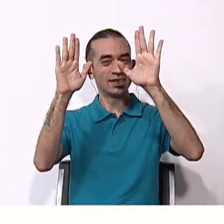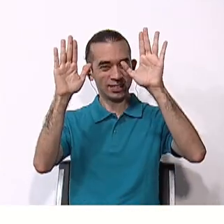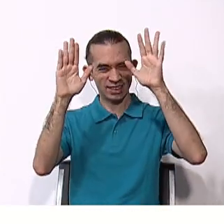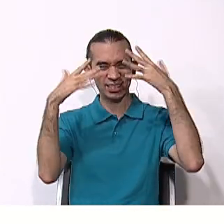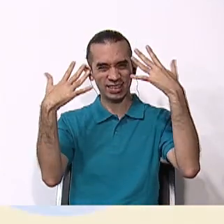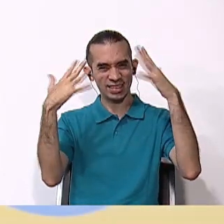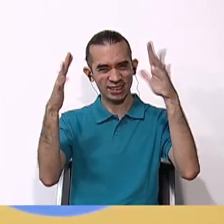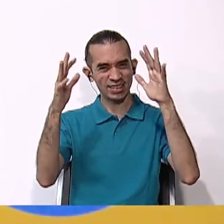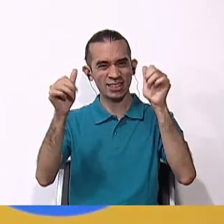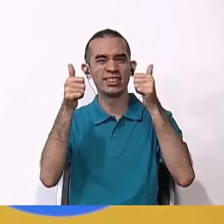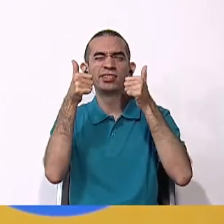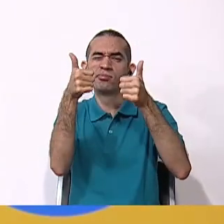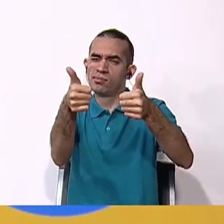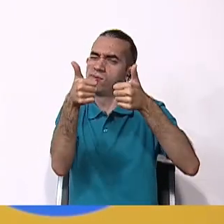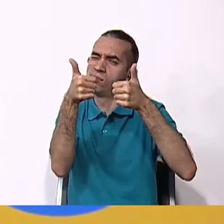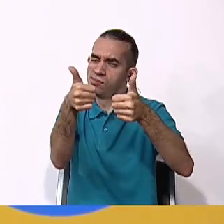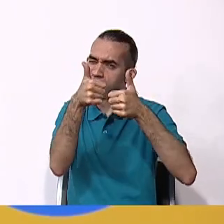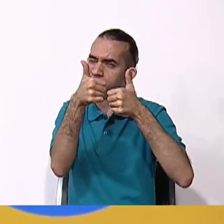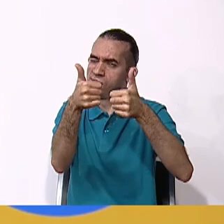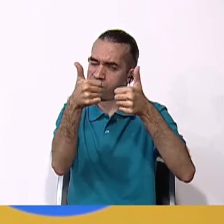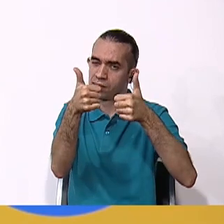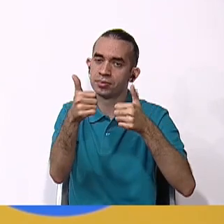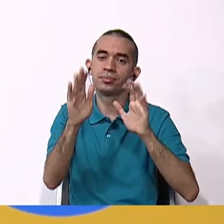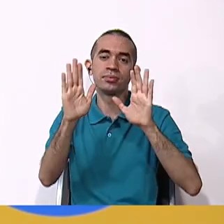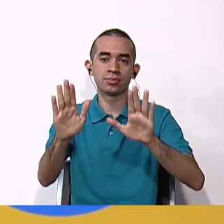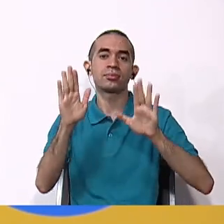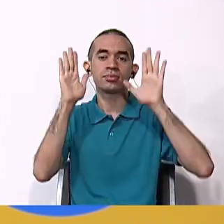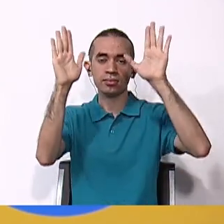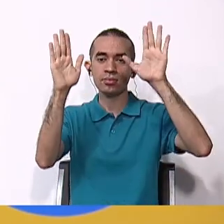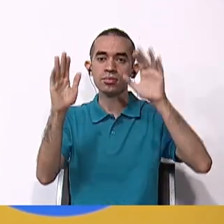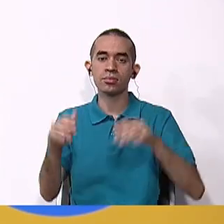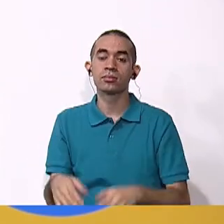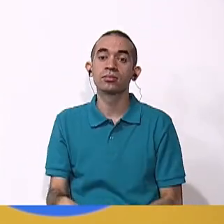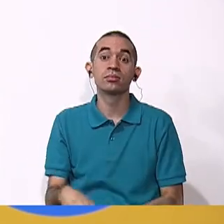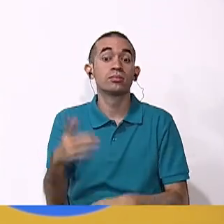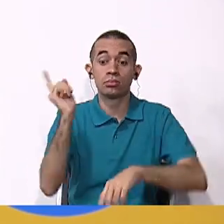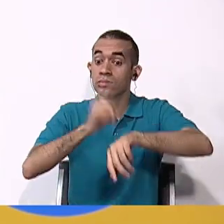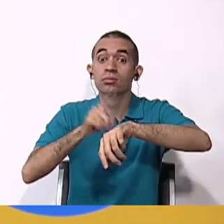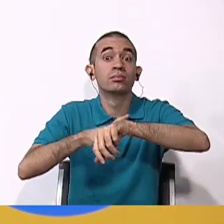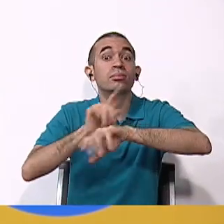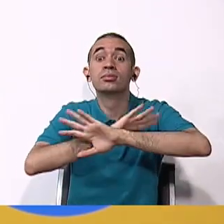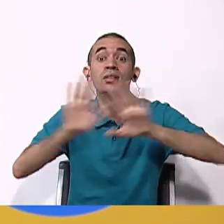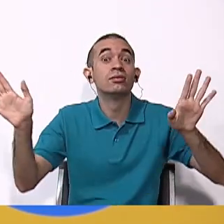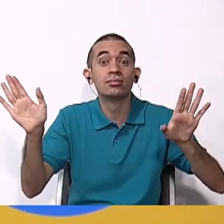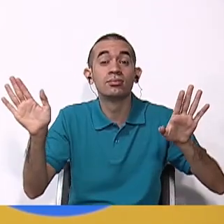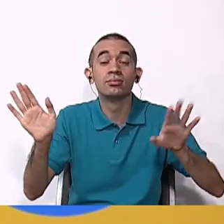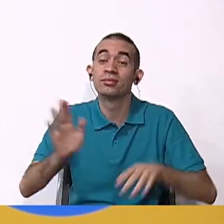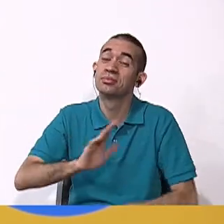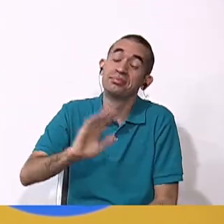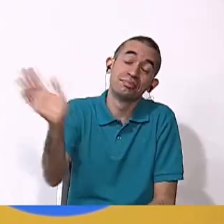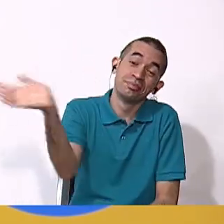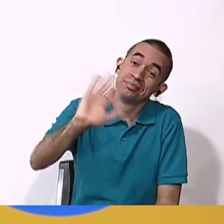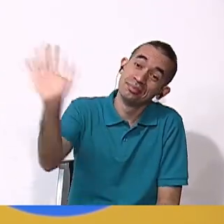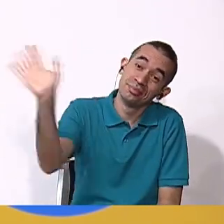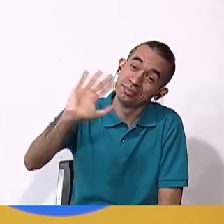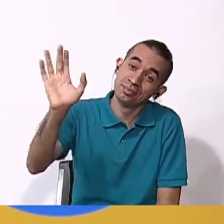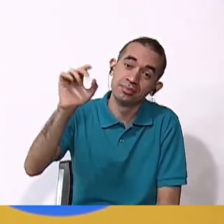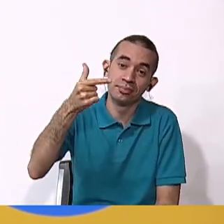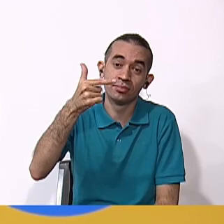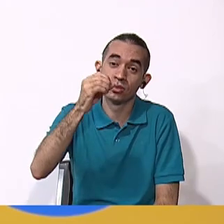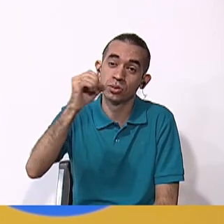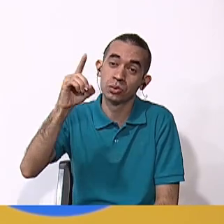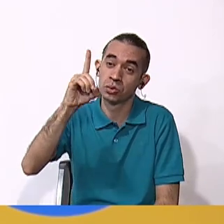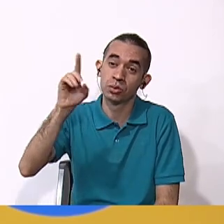Excellent. Good work. Excellent. But it's time. It's time for saying